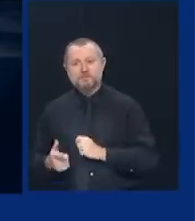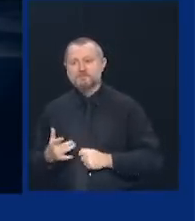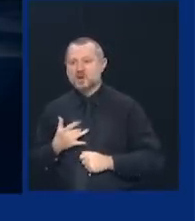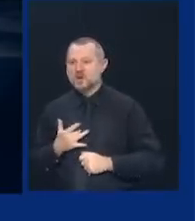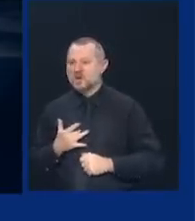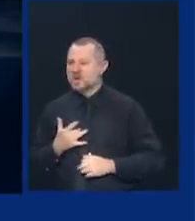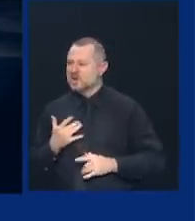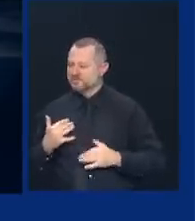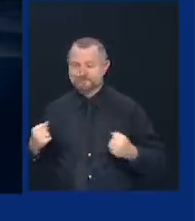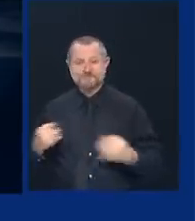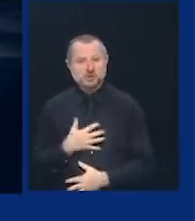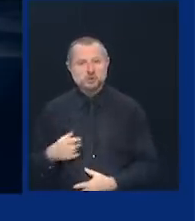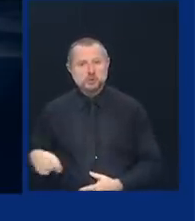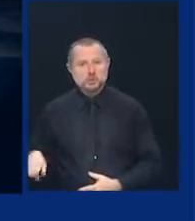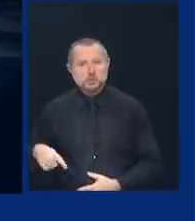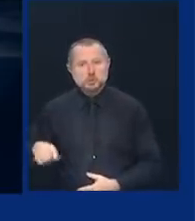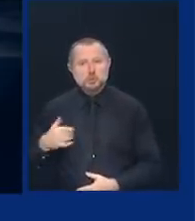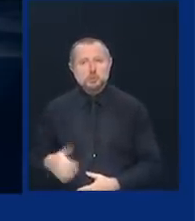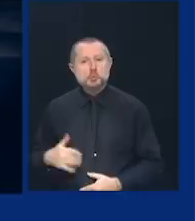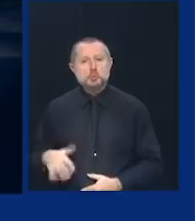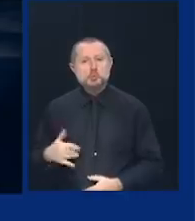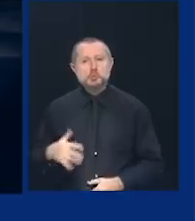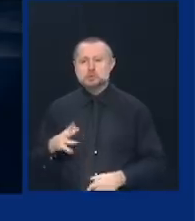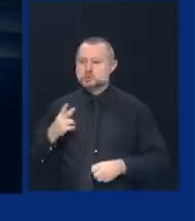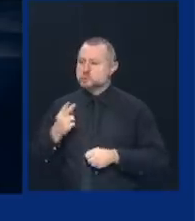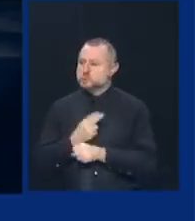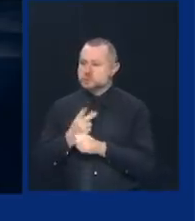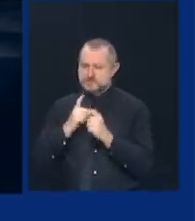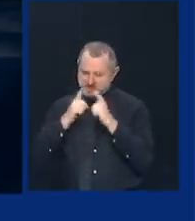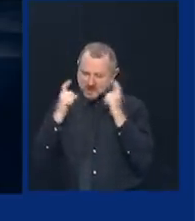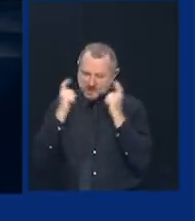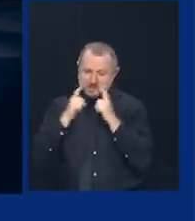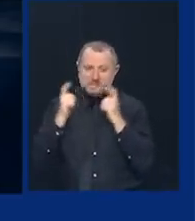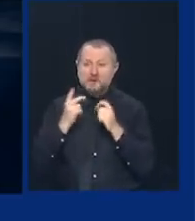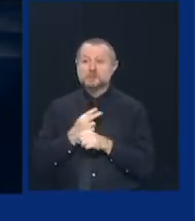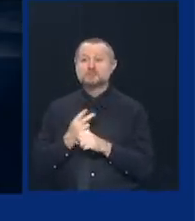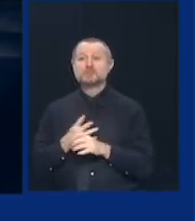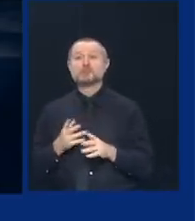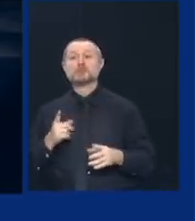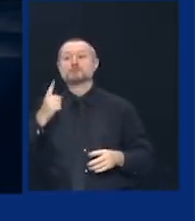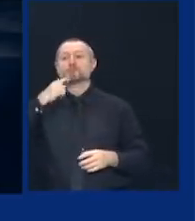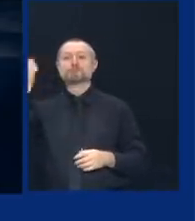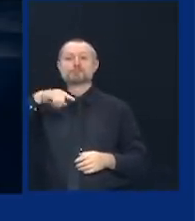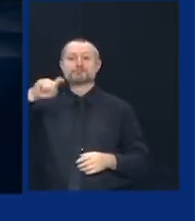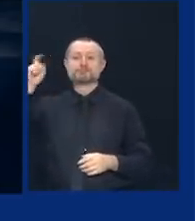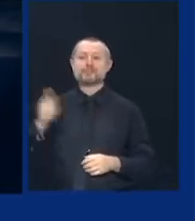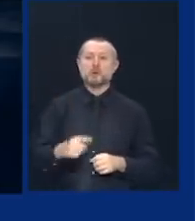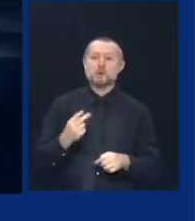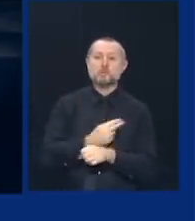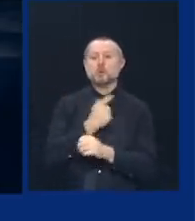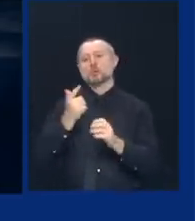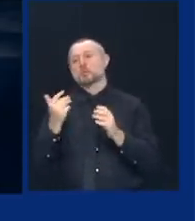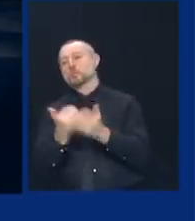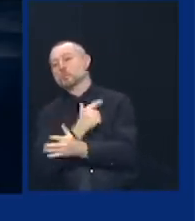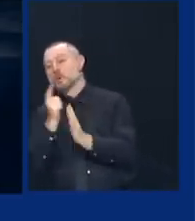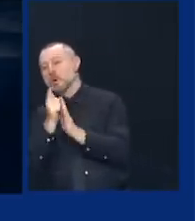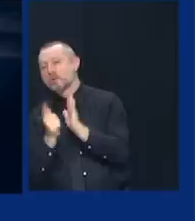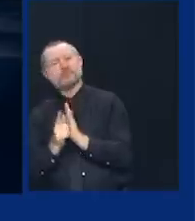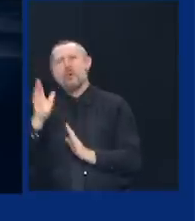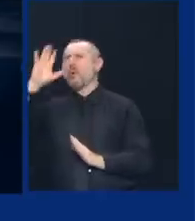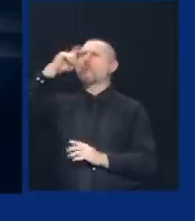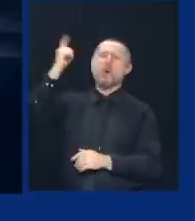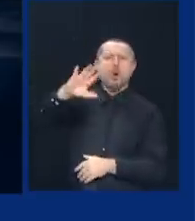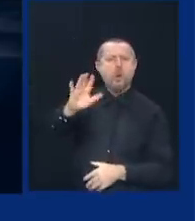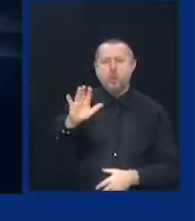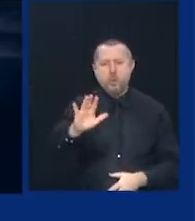the masks now? Oh, because you said we have to, there's a law that says. No. You wear the